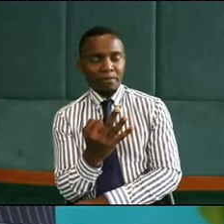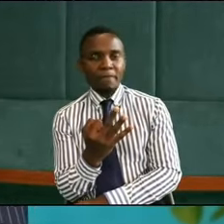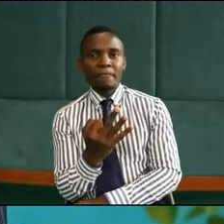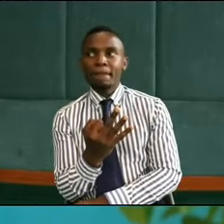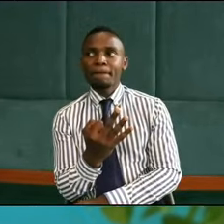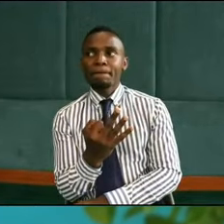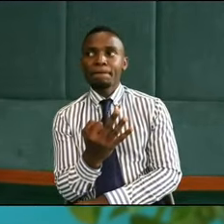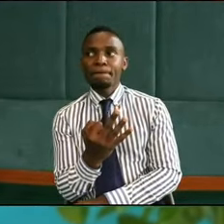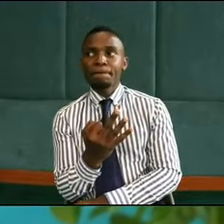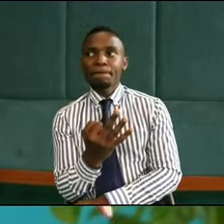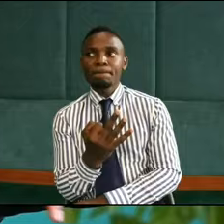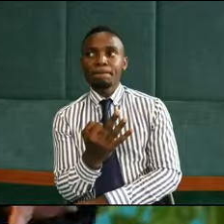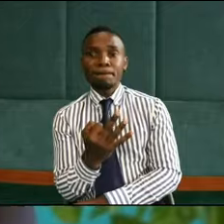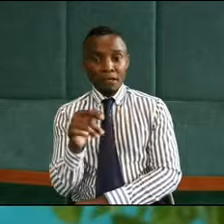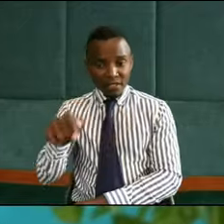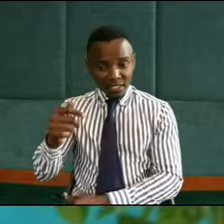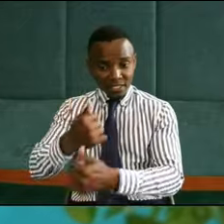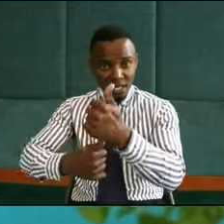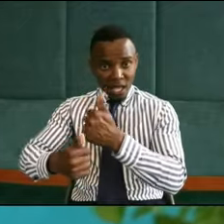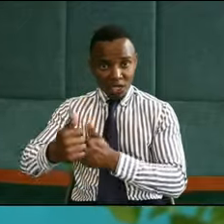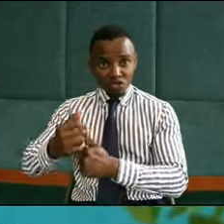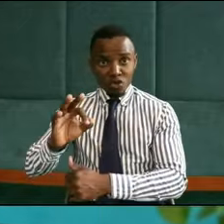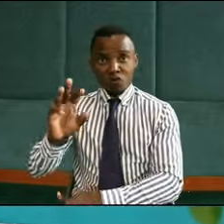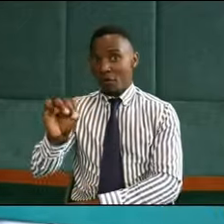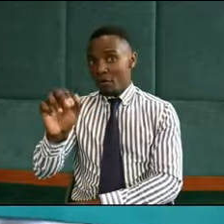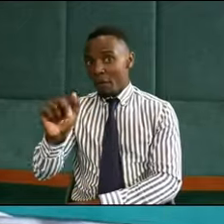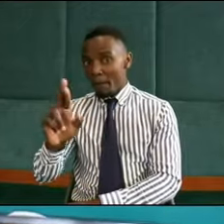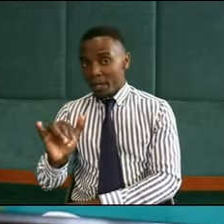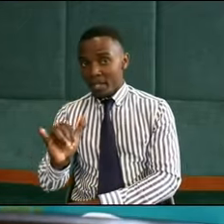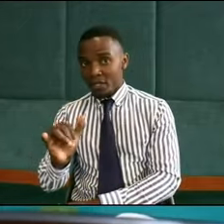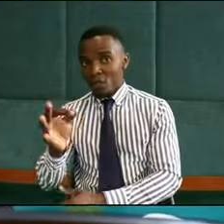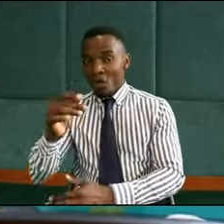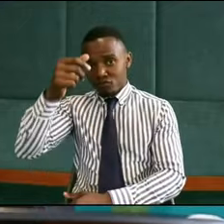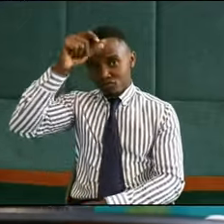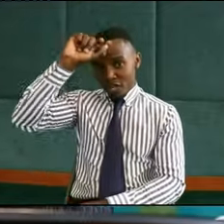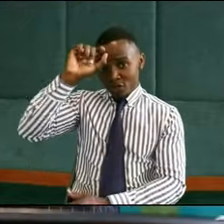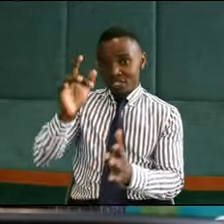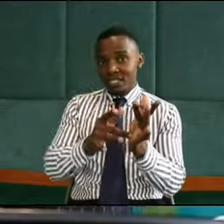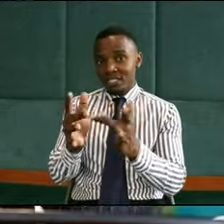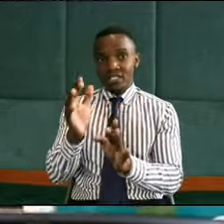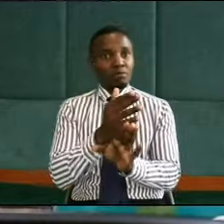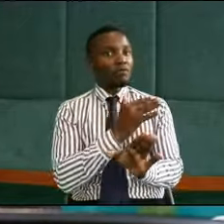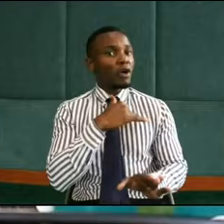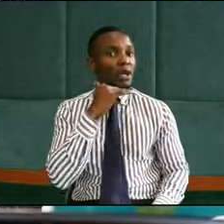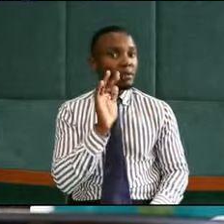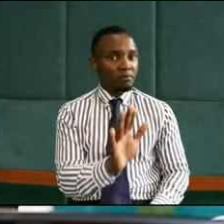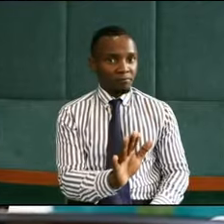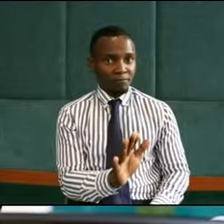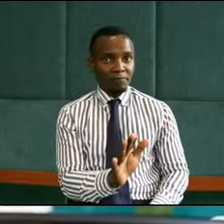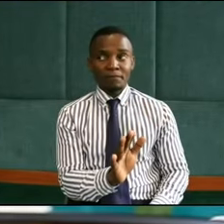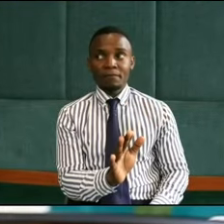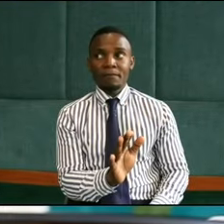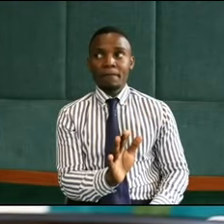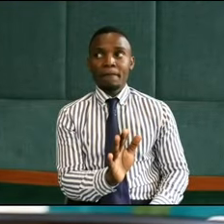valley. The action of Mary, of anointing Jesus before his burial, by